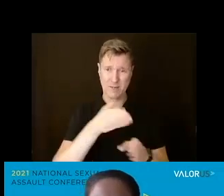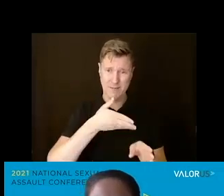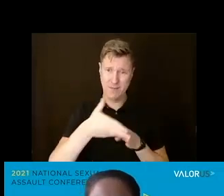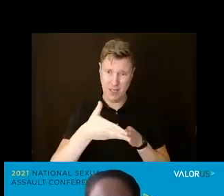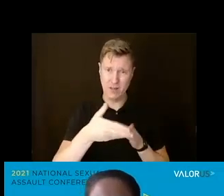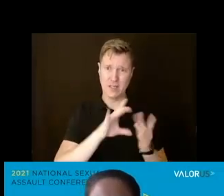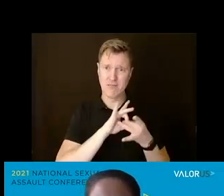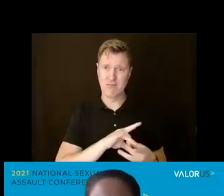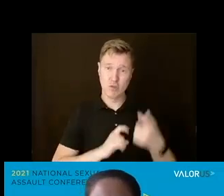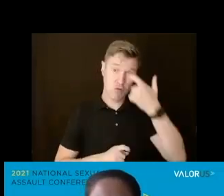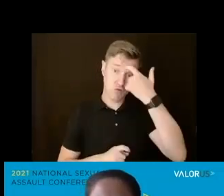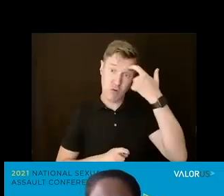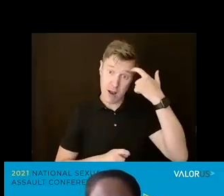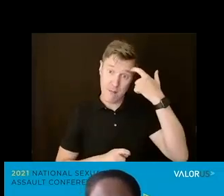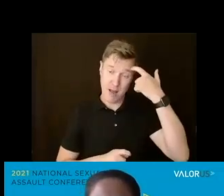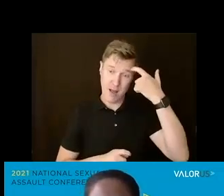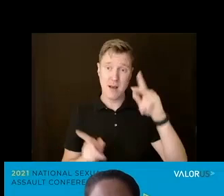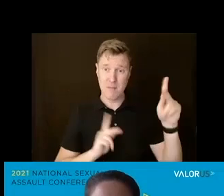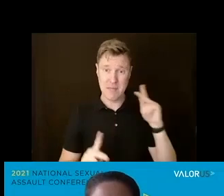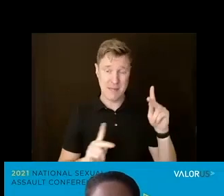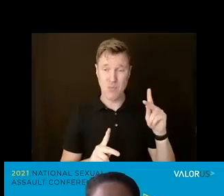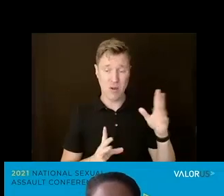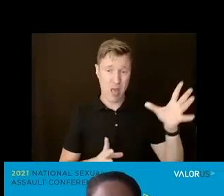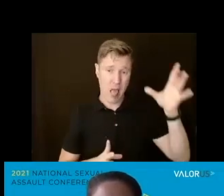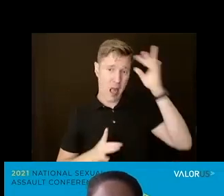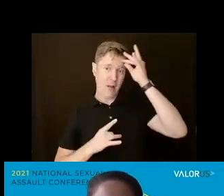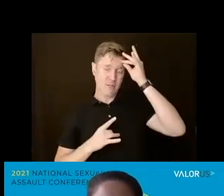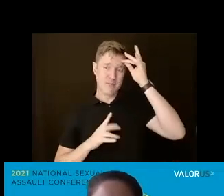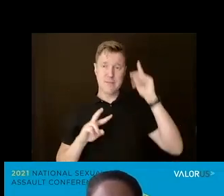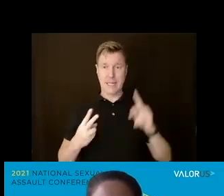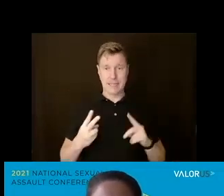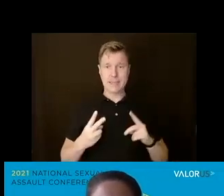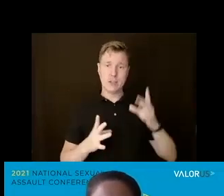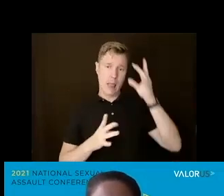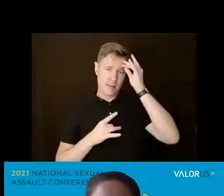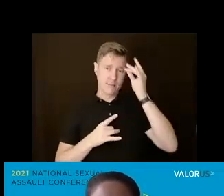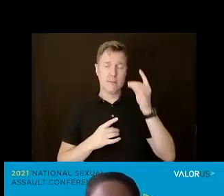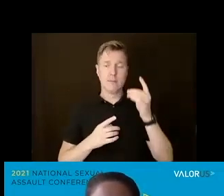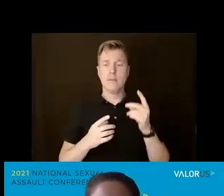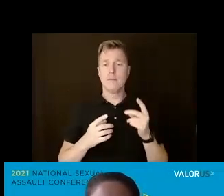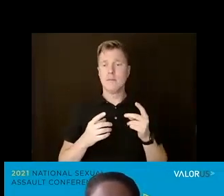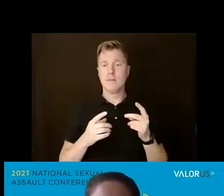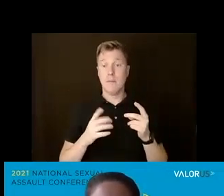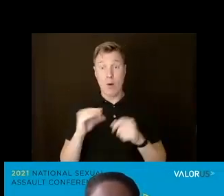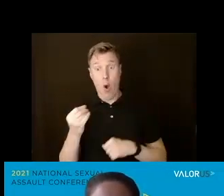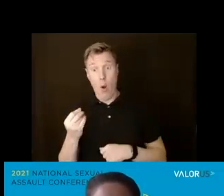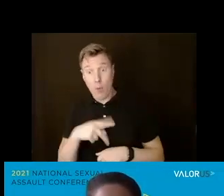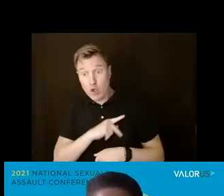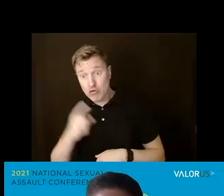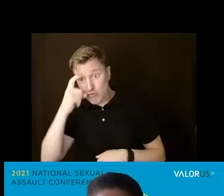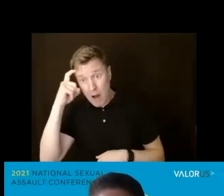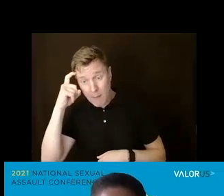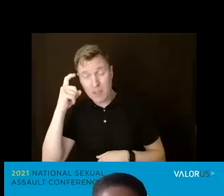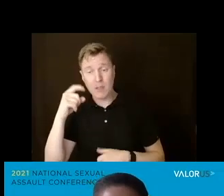related to trauma, people experience a lot of secondary trauma. People experience their own personal traumas coming up in the